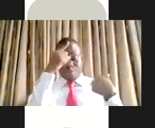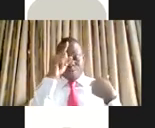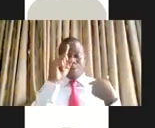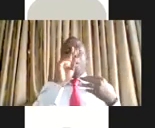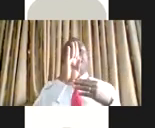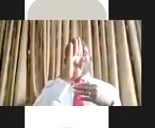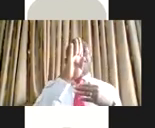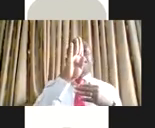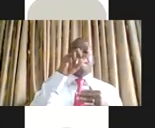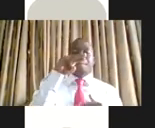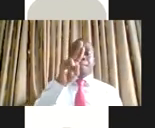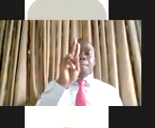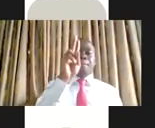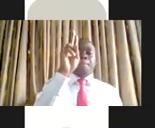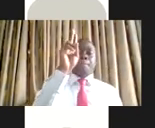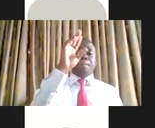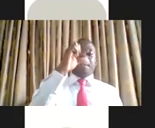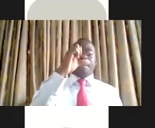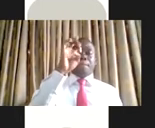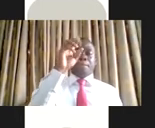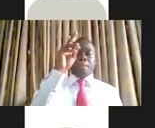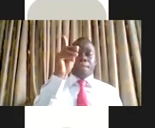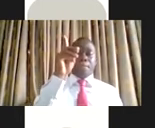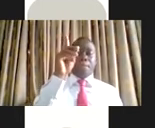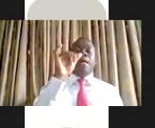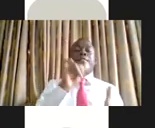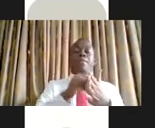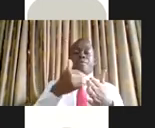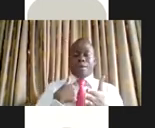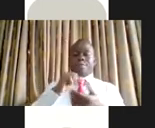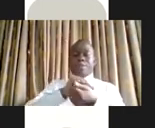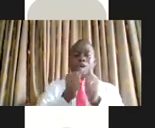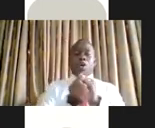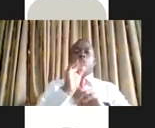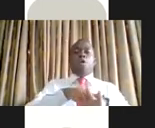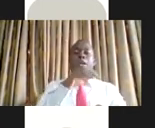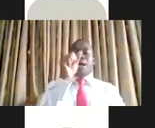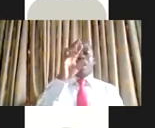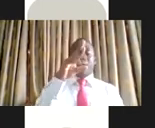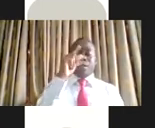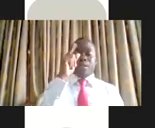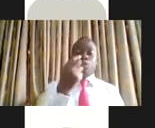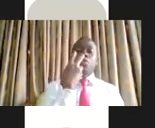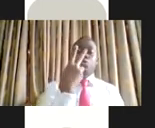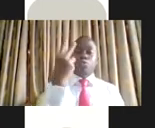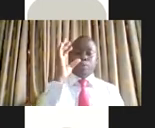rights. There are amendments to Article 220, which